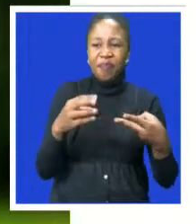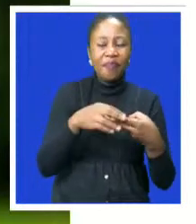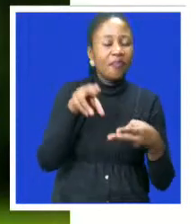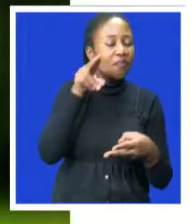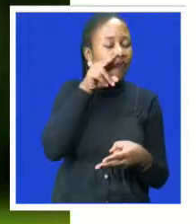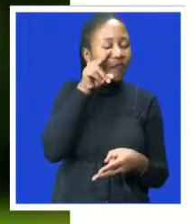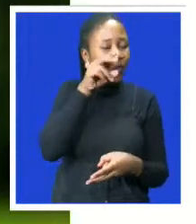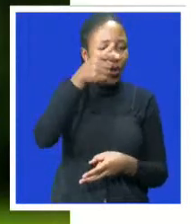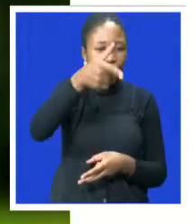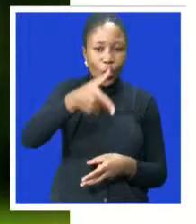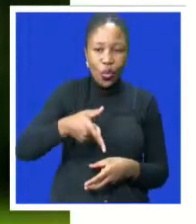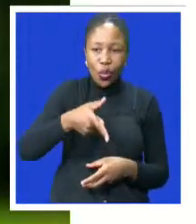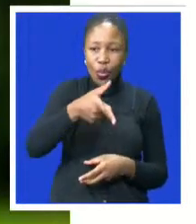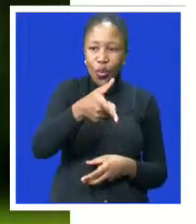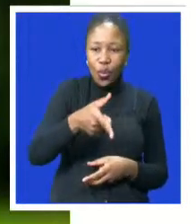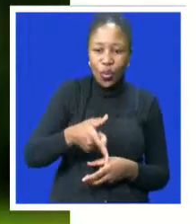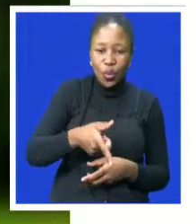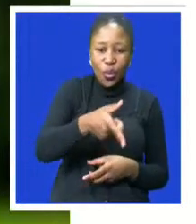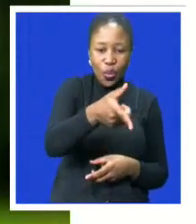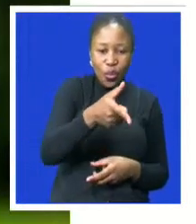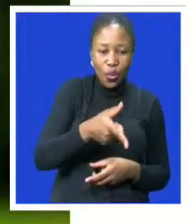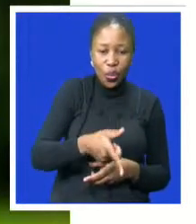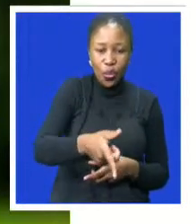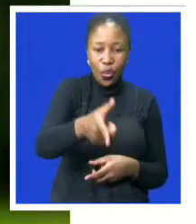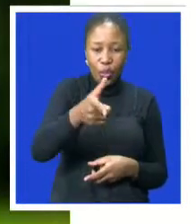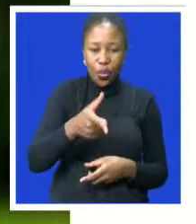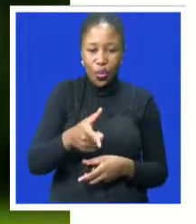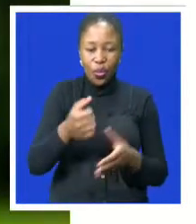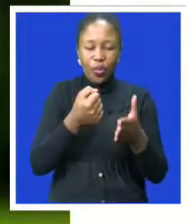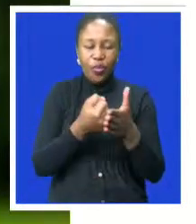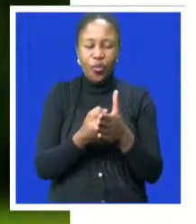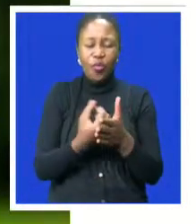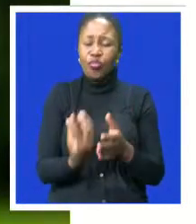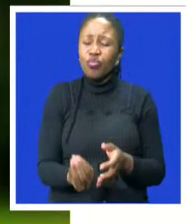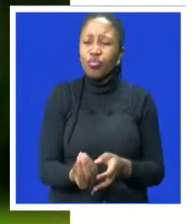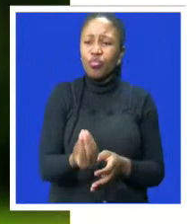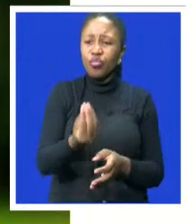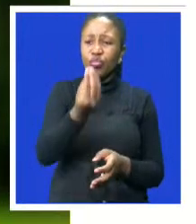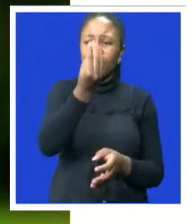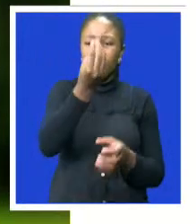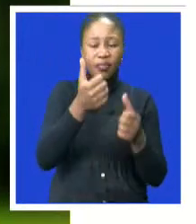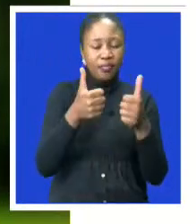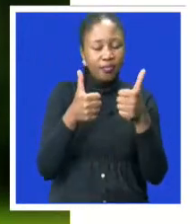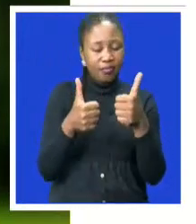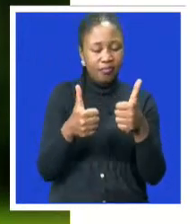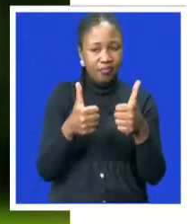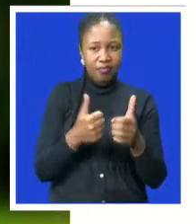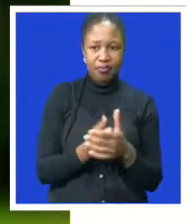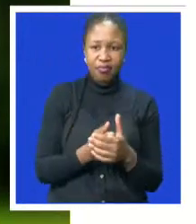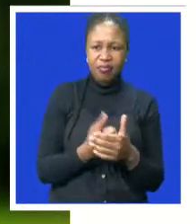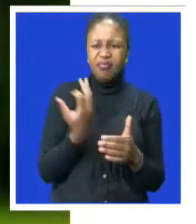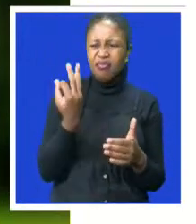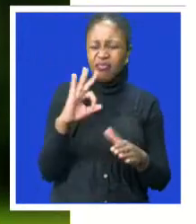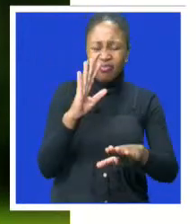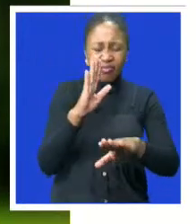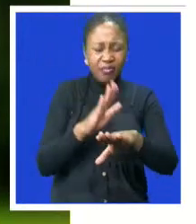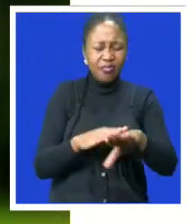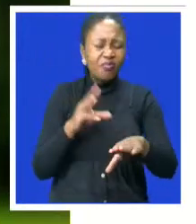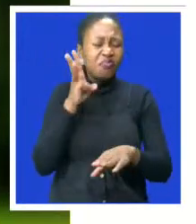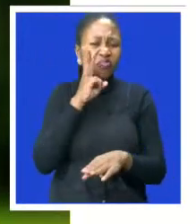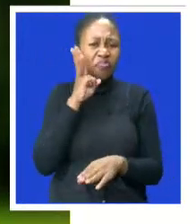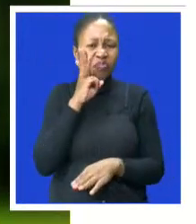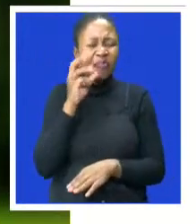water for this to grow well. You use water. So what were you going to use if there was no water?